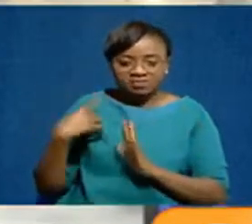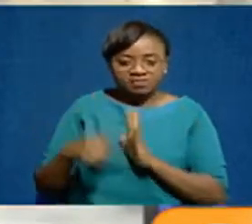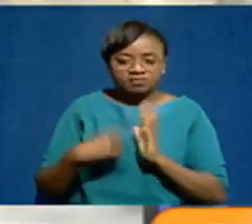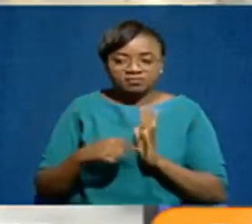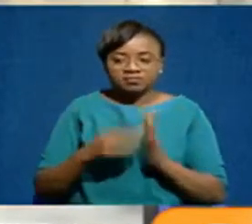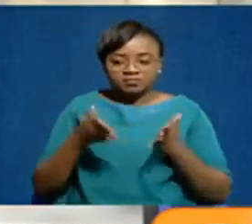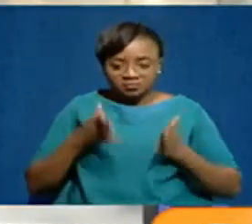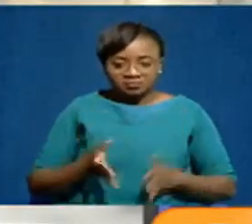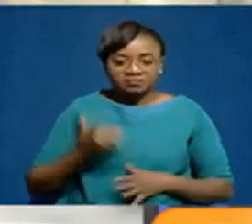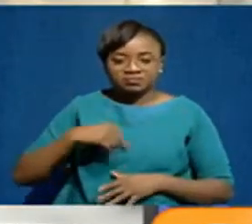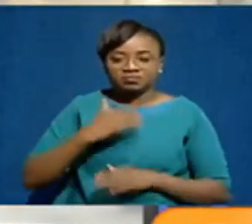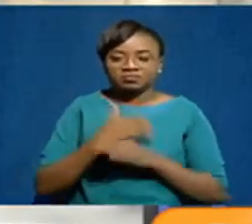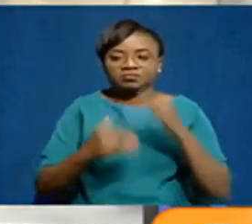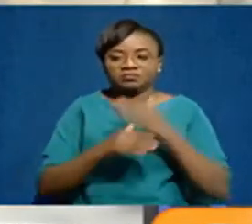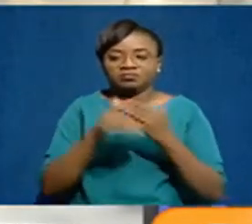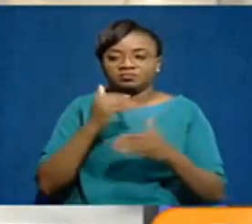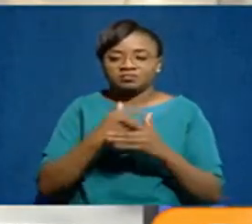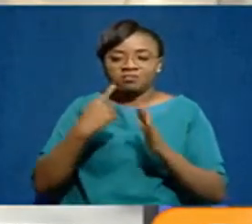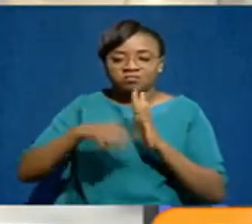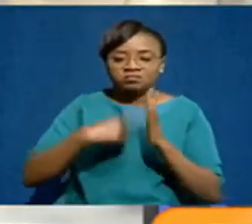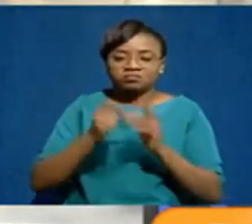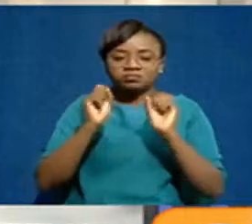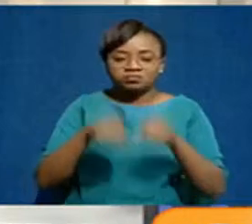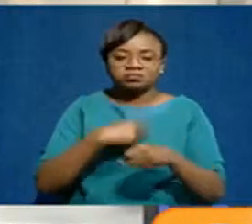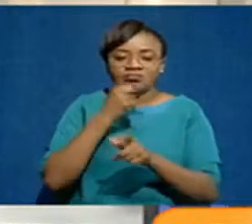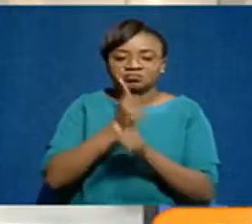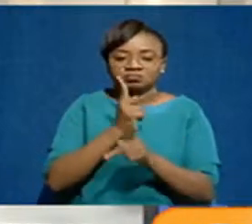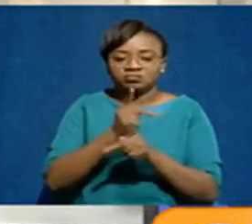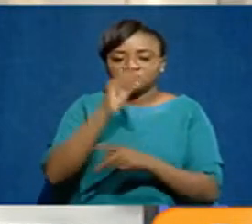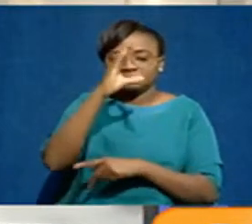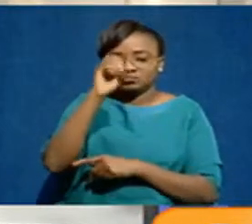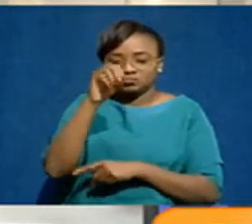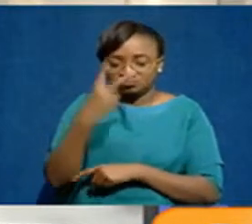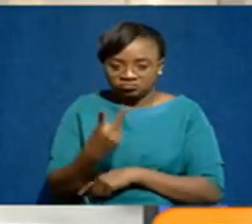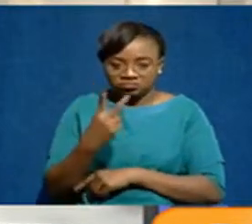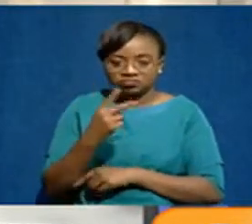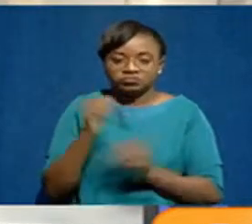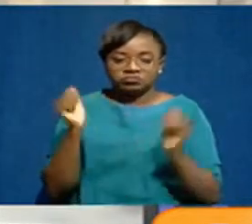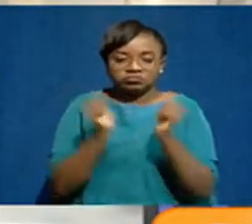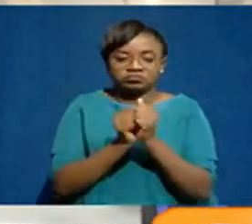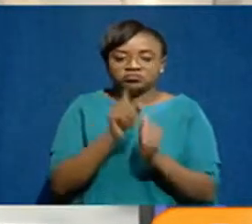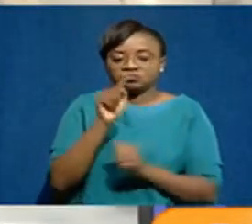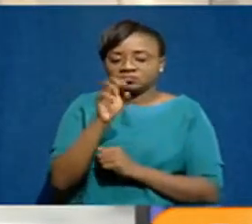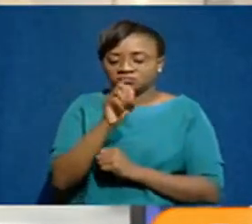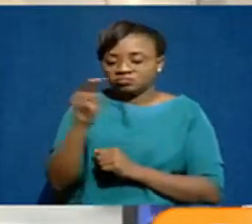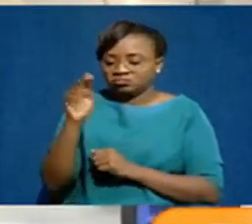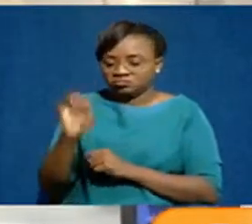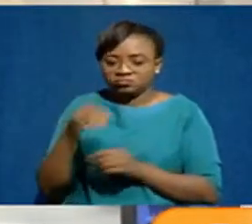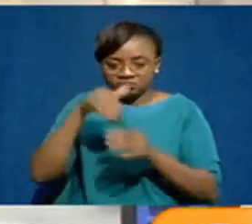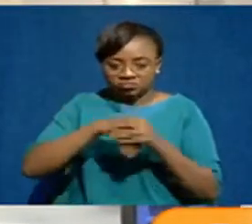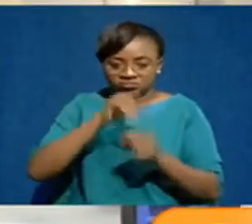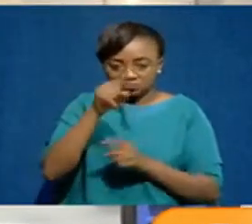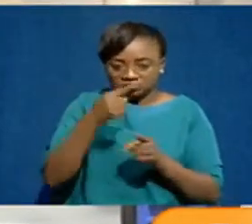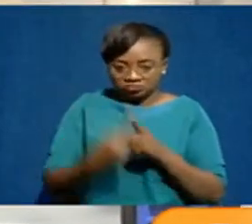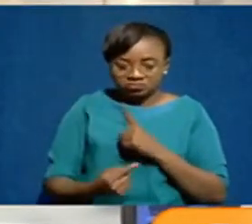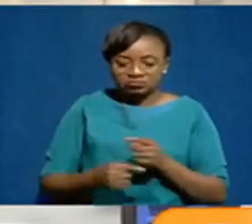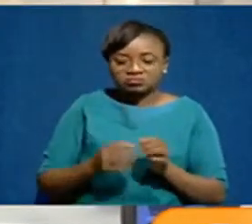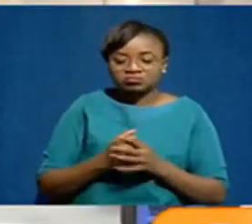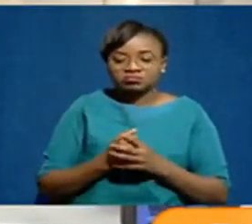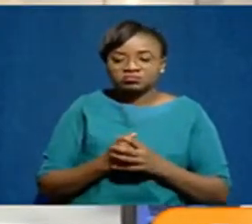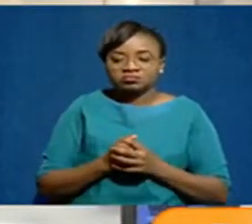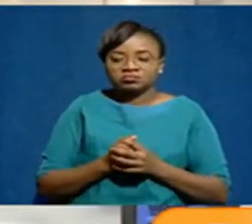working on machines that can do around 10 tons of CO2 in a year. And to give better context, that's around